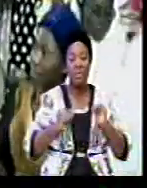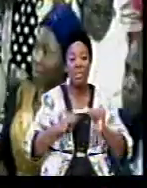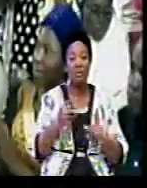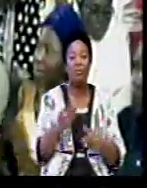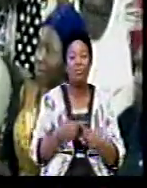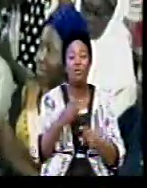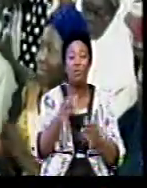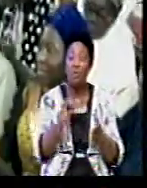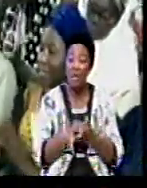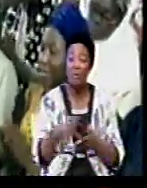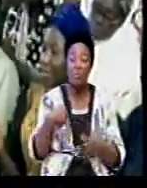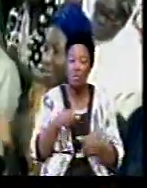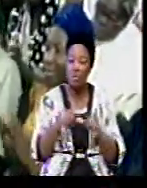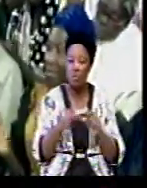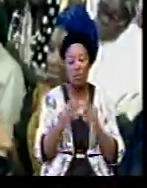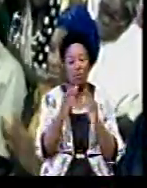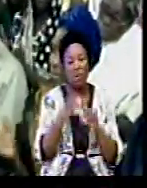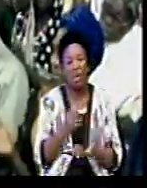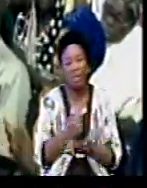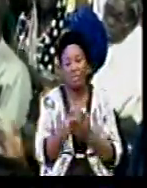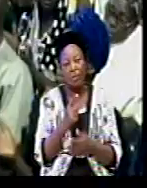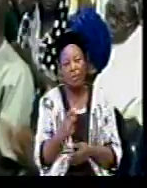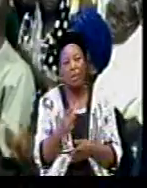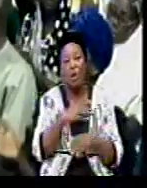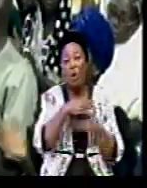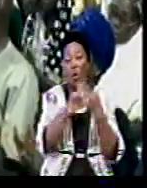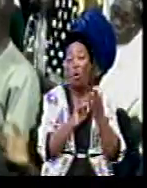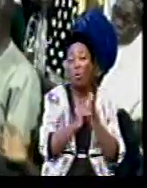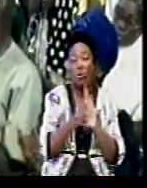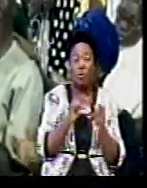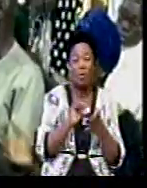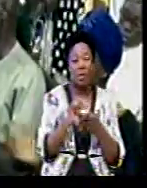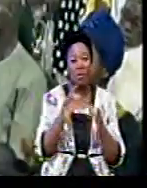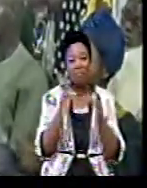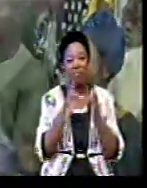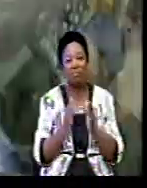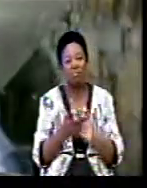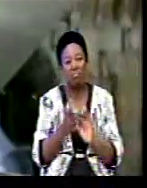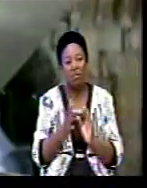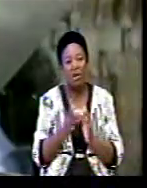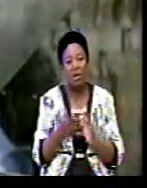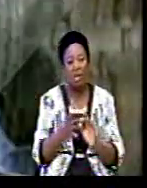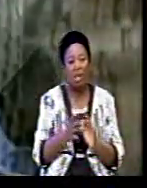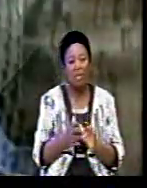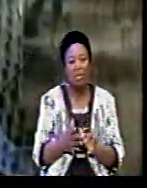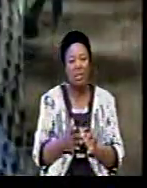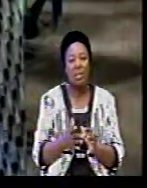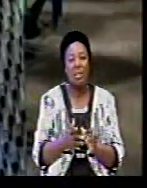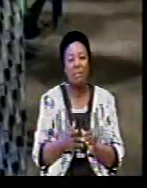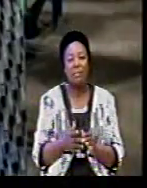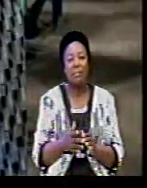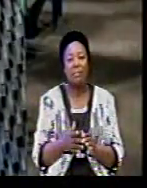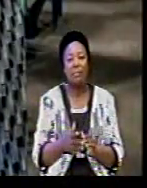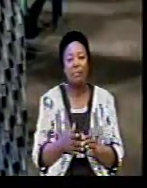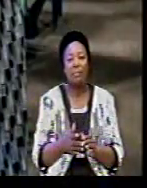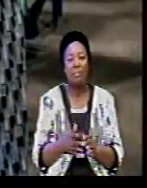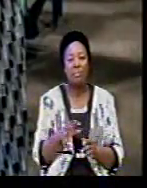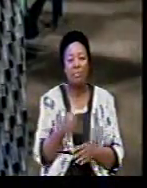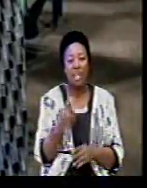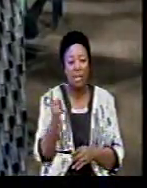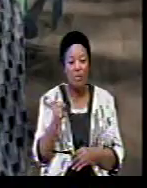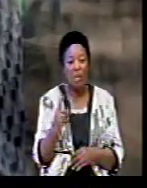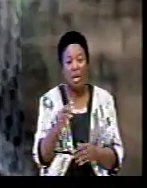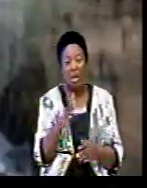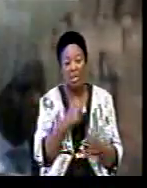Their life to Christ, counselors get to them in all the locations. It's period for us to